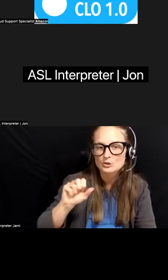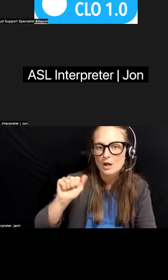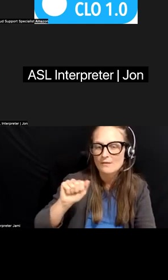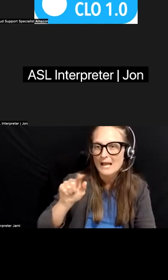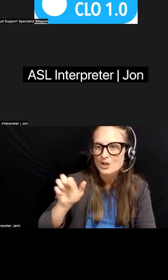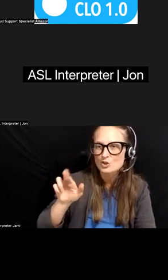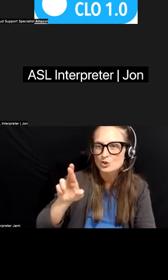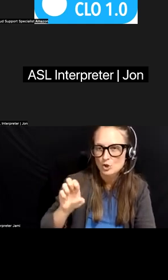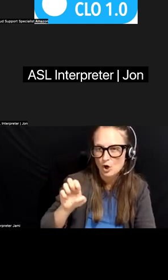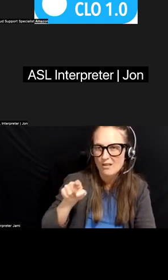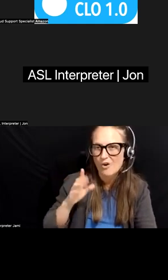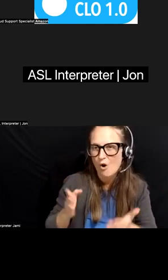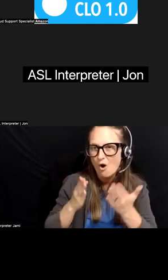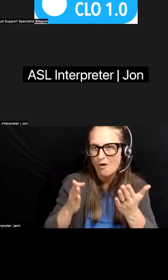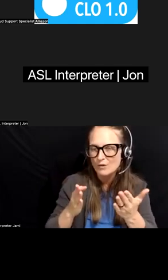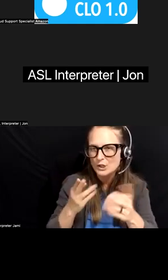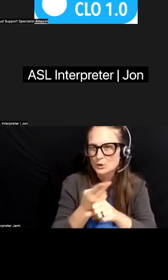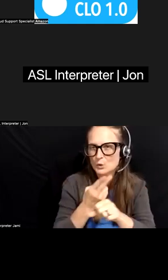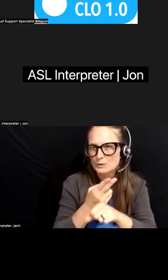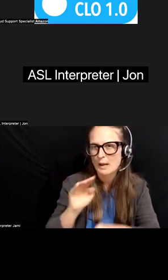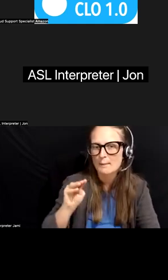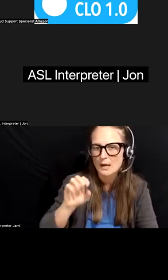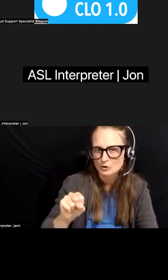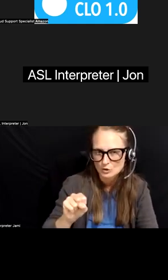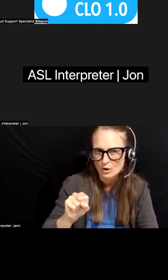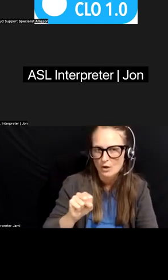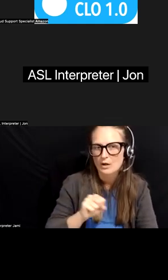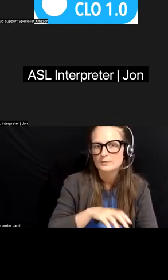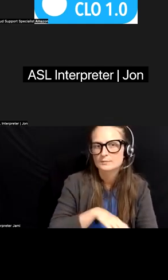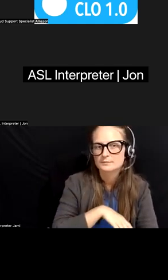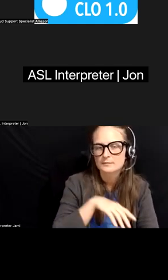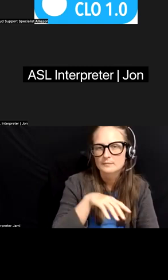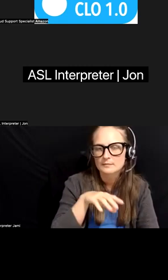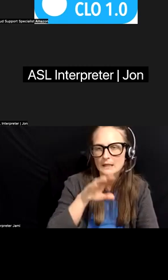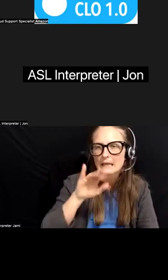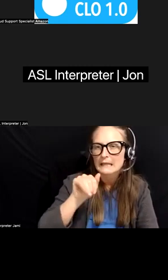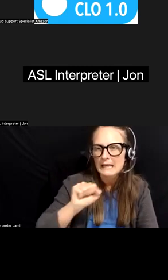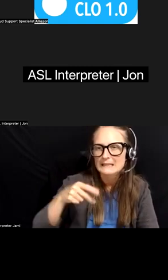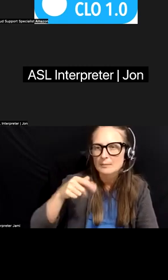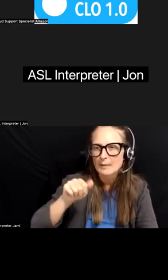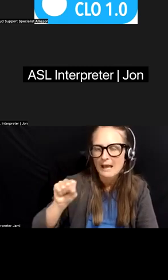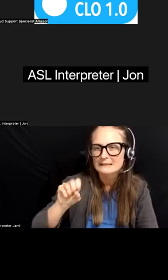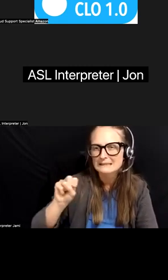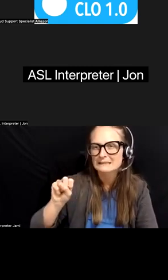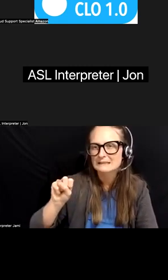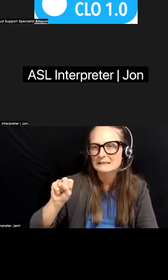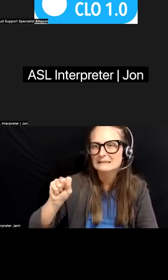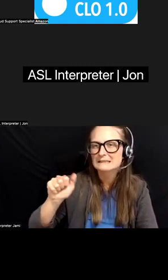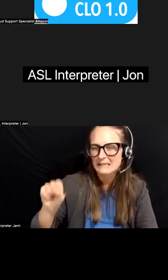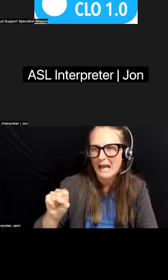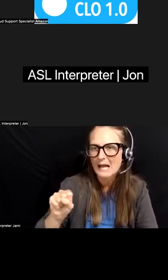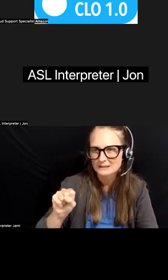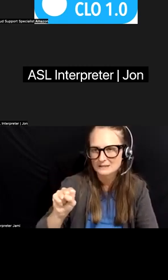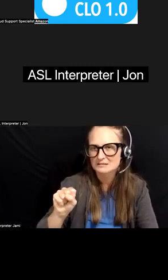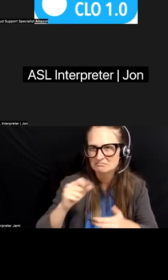and offered by Microsoft. This is It a offers EAS, Microsoft PaaS, version. and SaaS for its enterprise software and developer tools. If you have